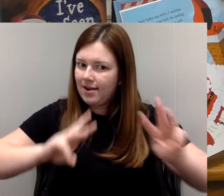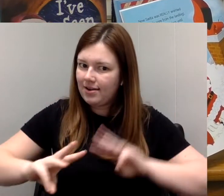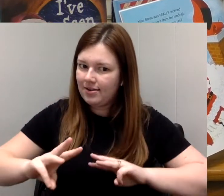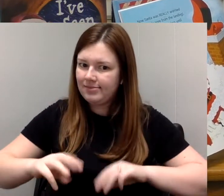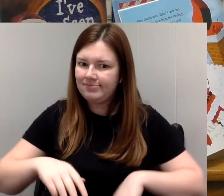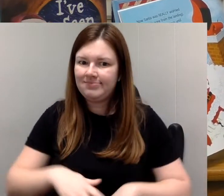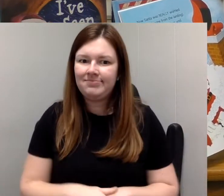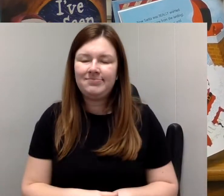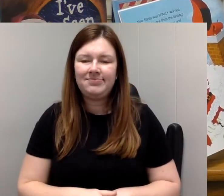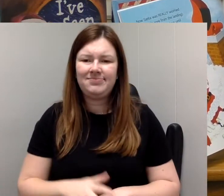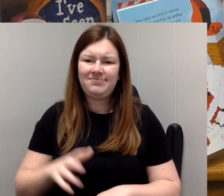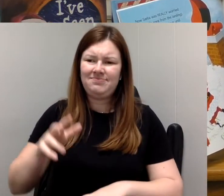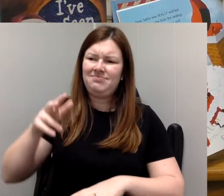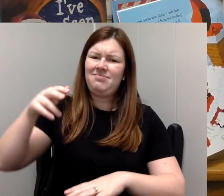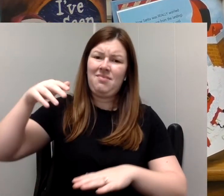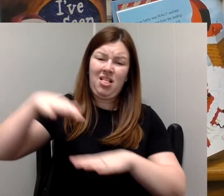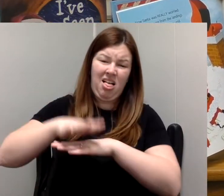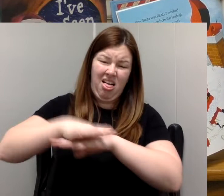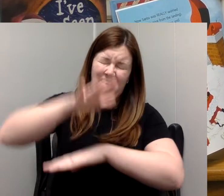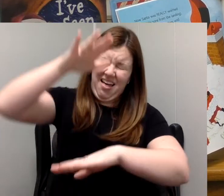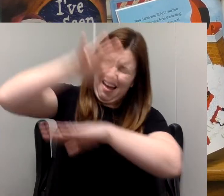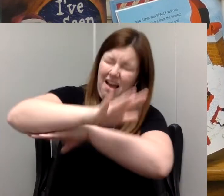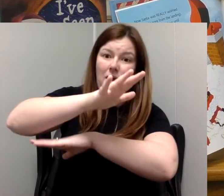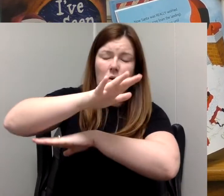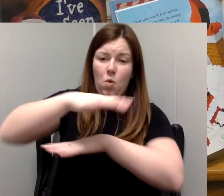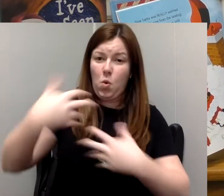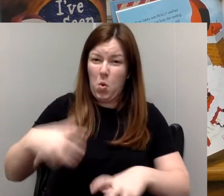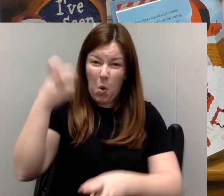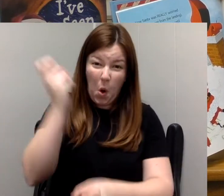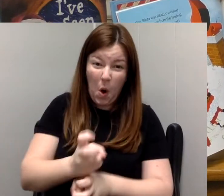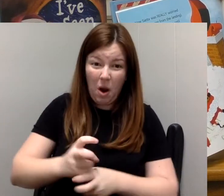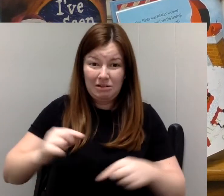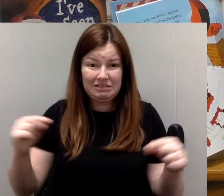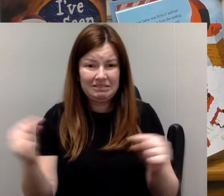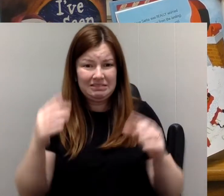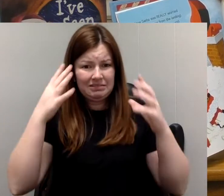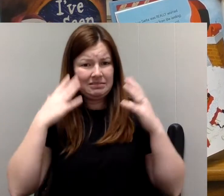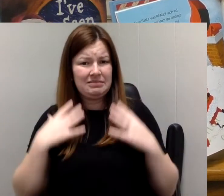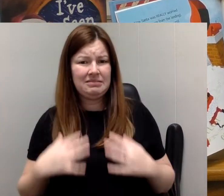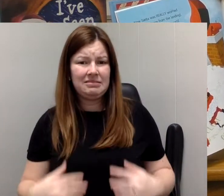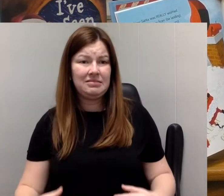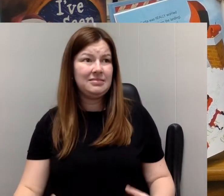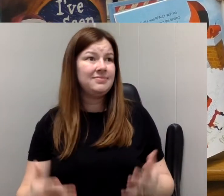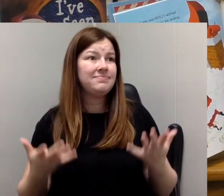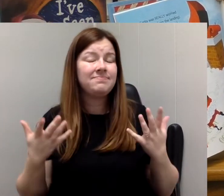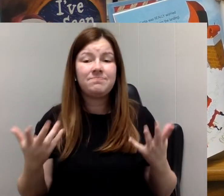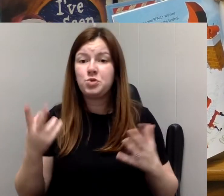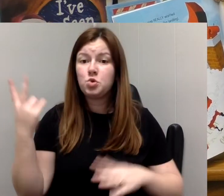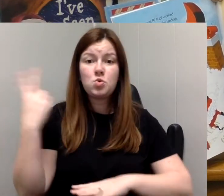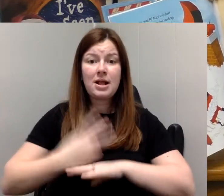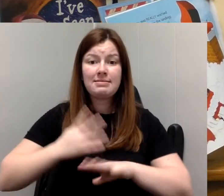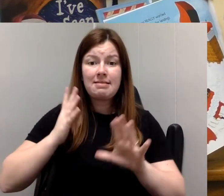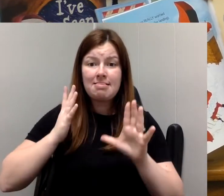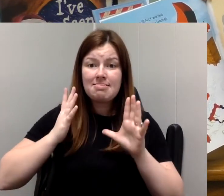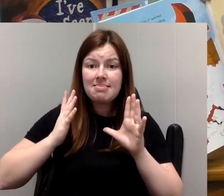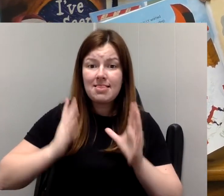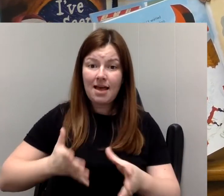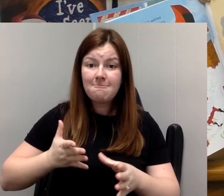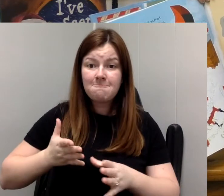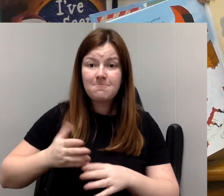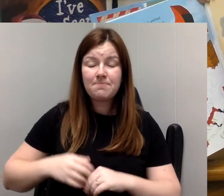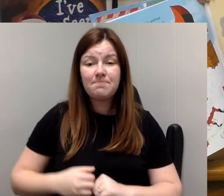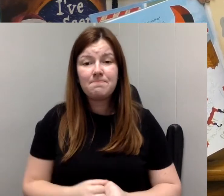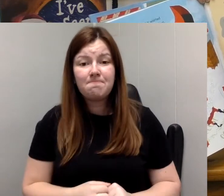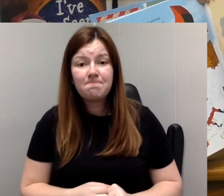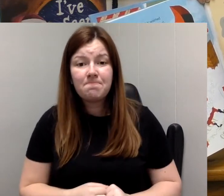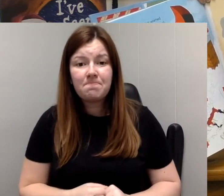Land a little sore from the landing. There was only 2 days before Christmas Eve.